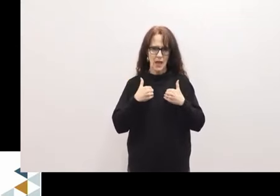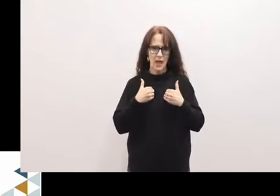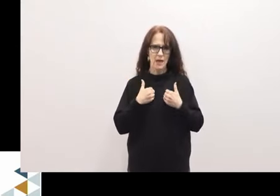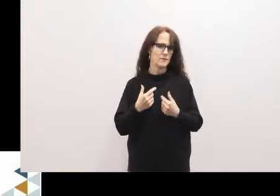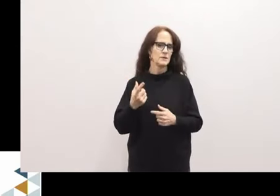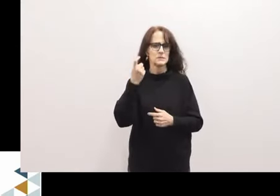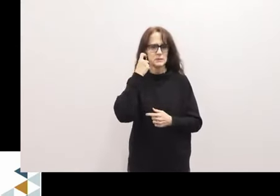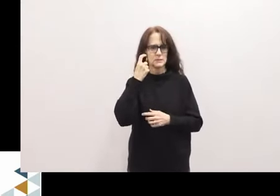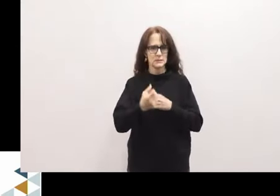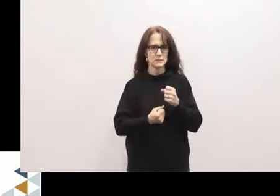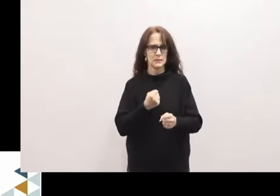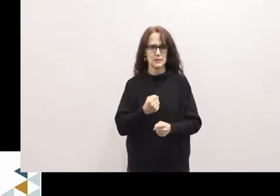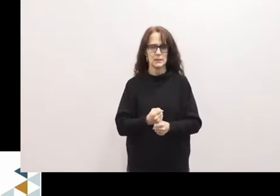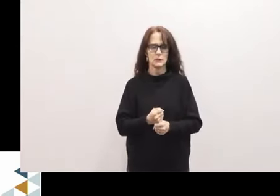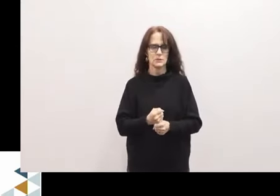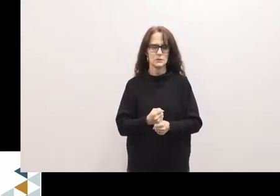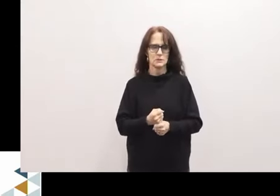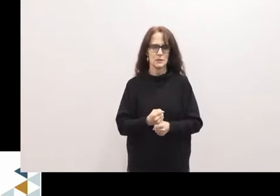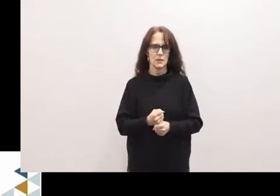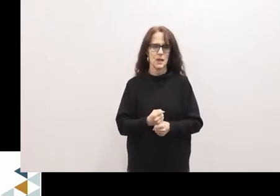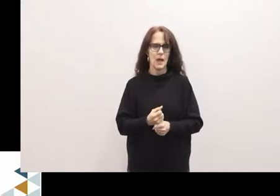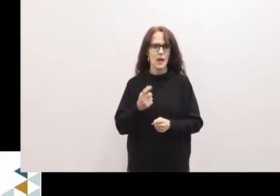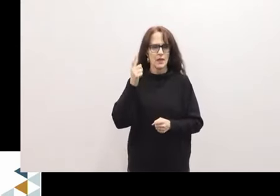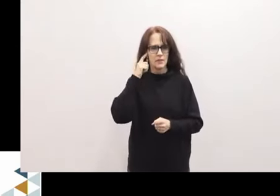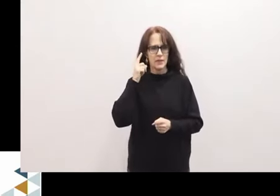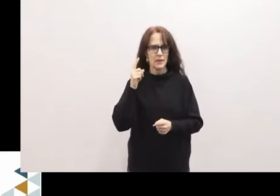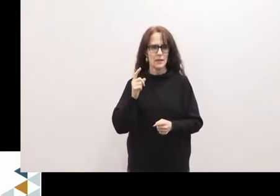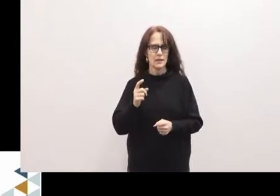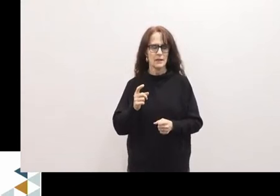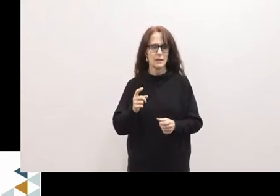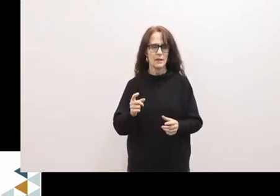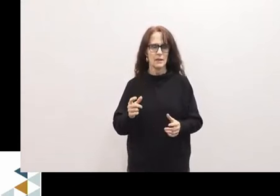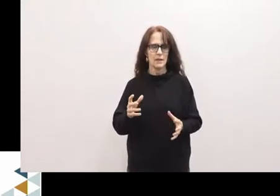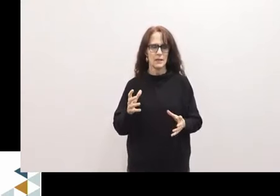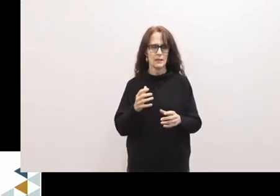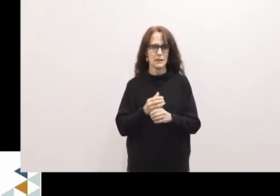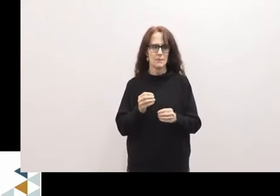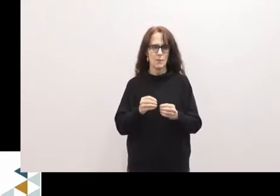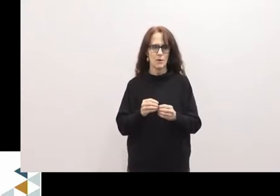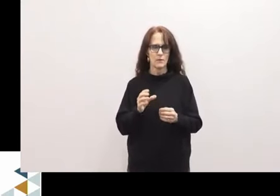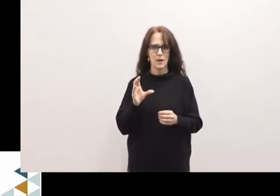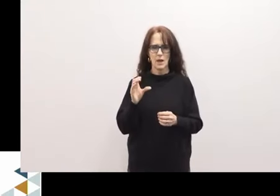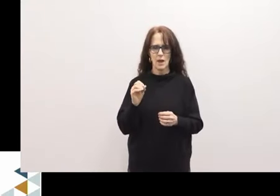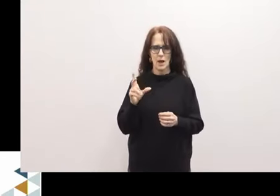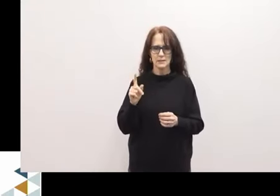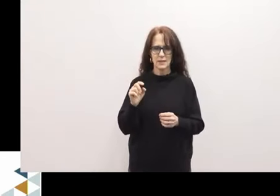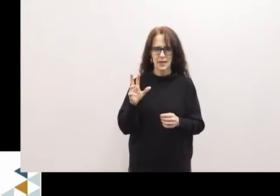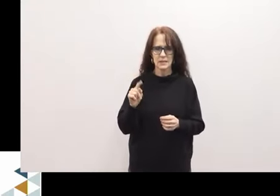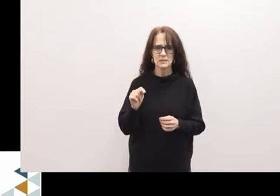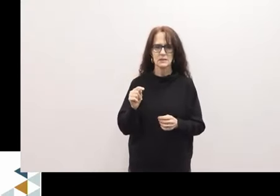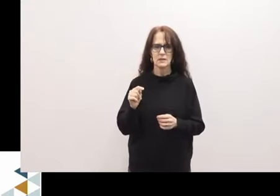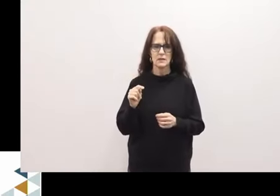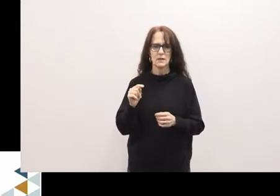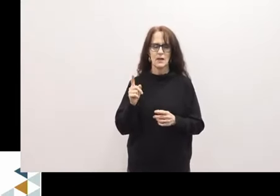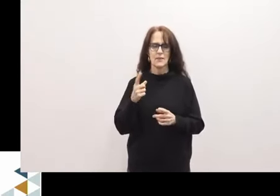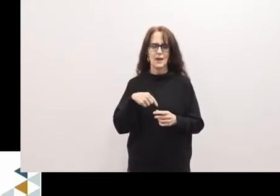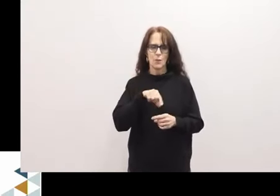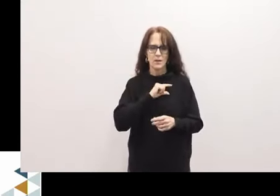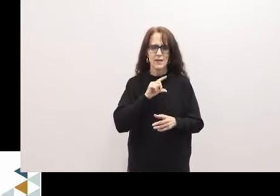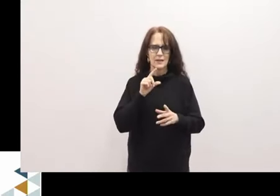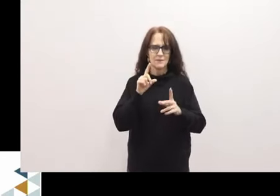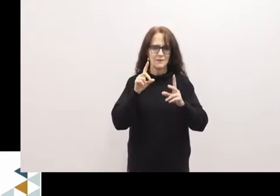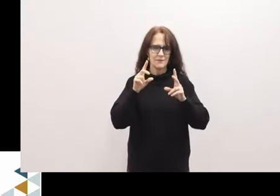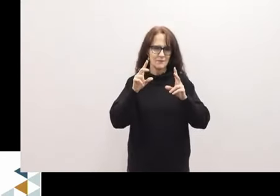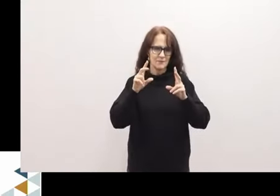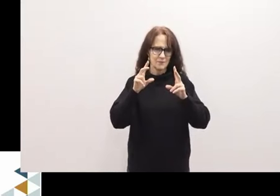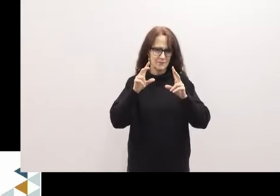couple of years, I think it's going to give us some more of that context and qualitative data. And